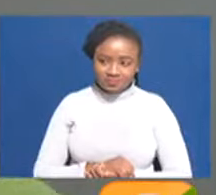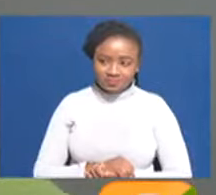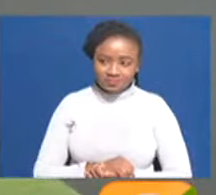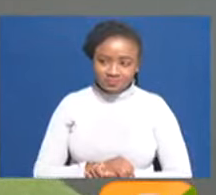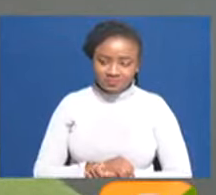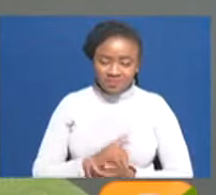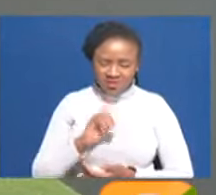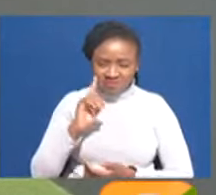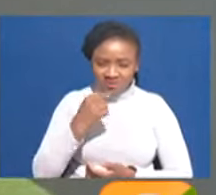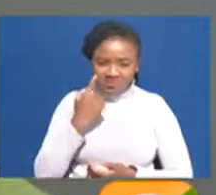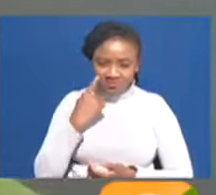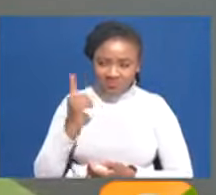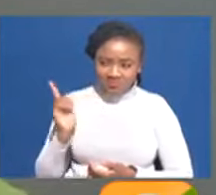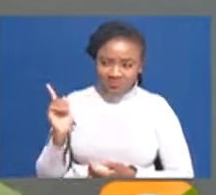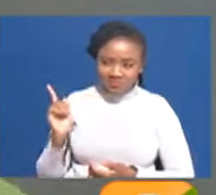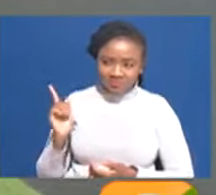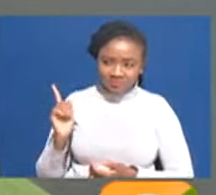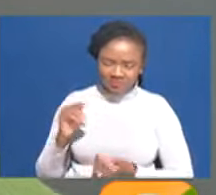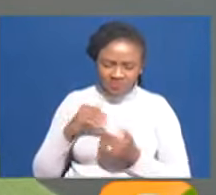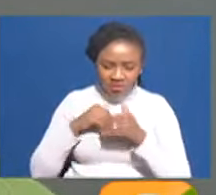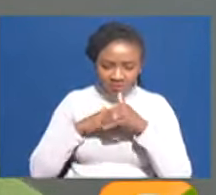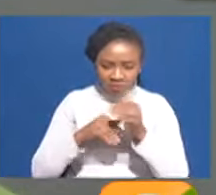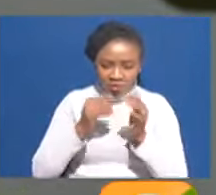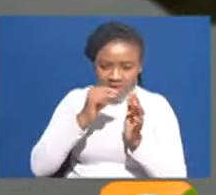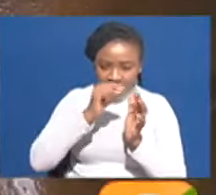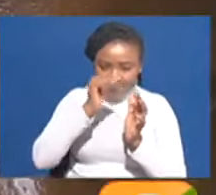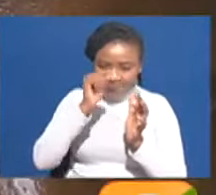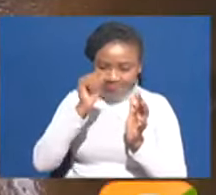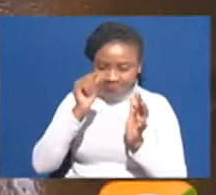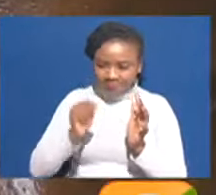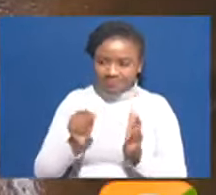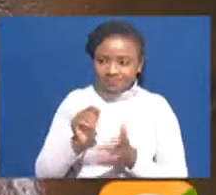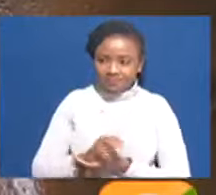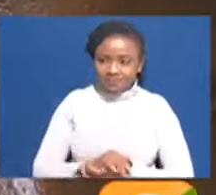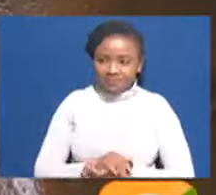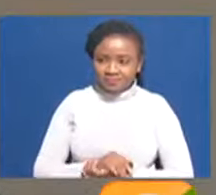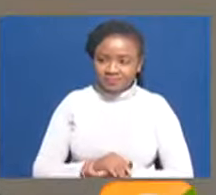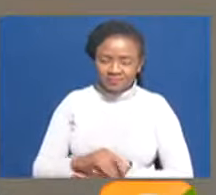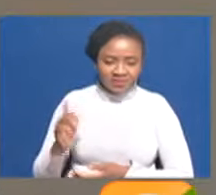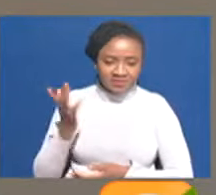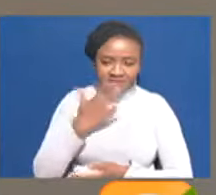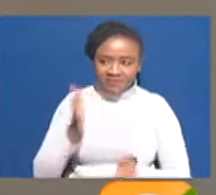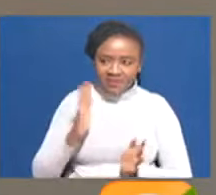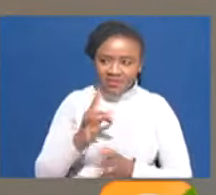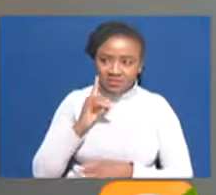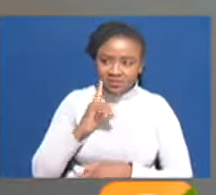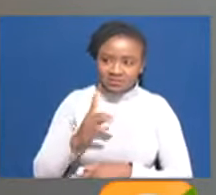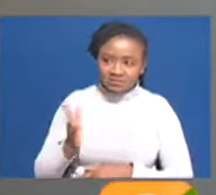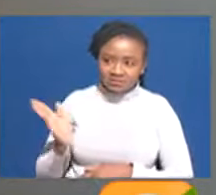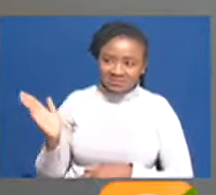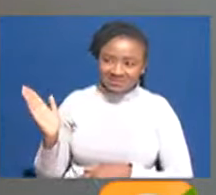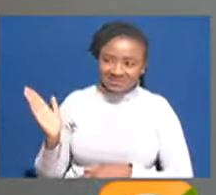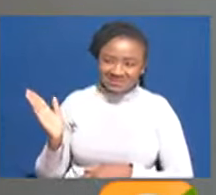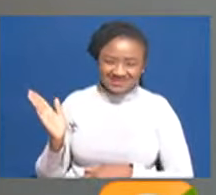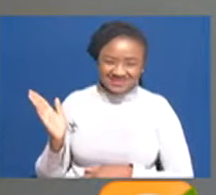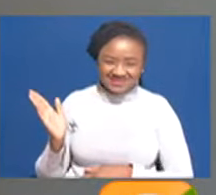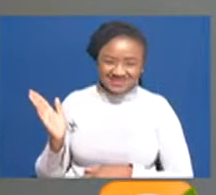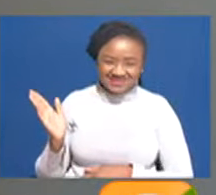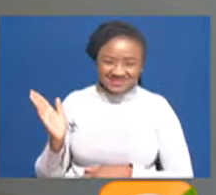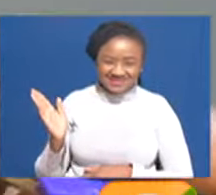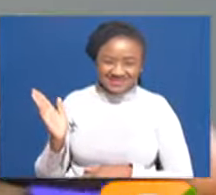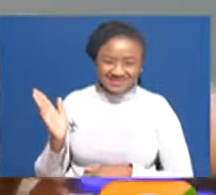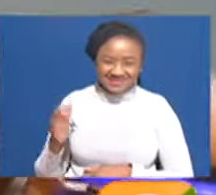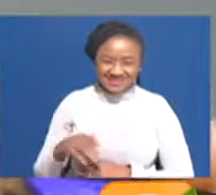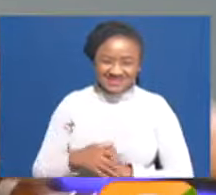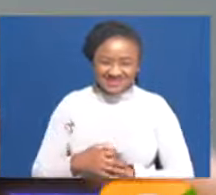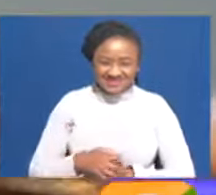keenly, following the line set by the chalk. And after the shave, this is the new look. For Mwaura, the choice of his